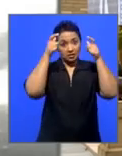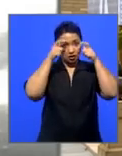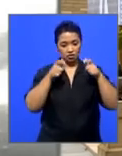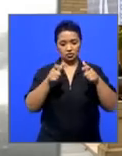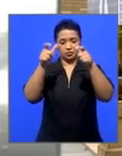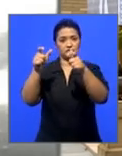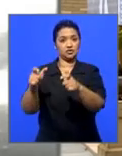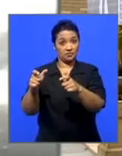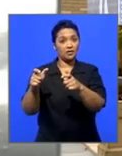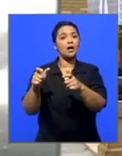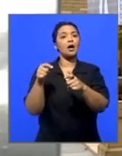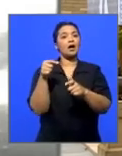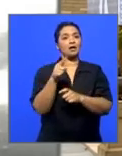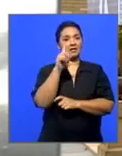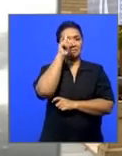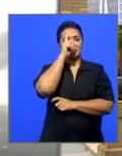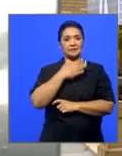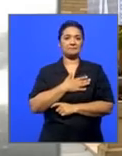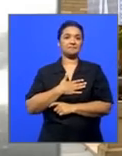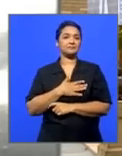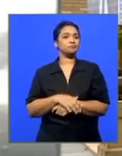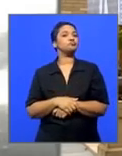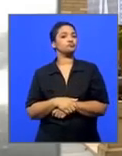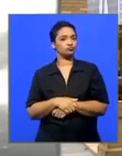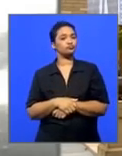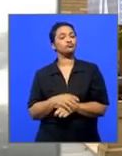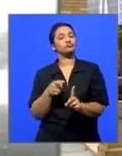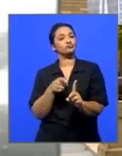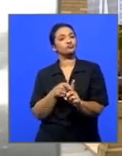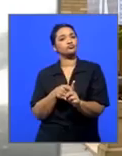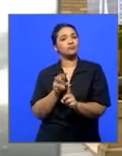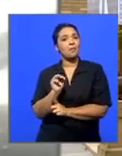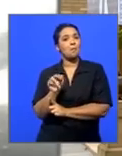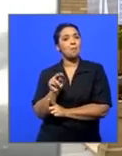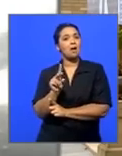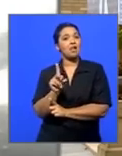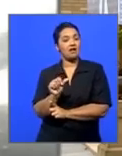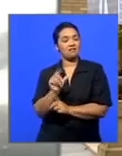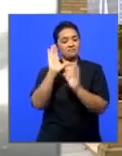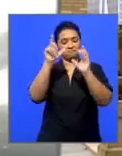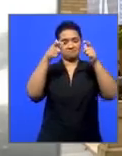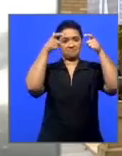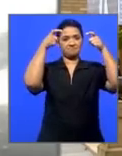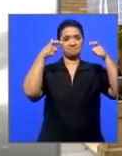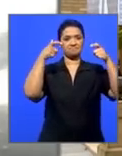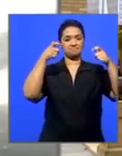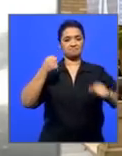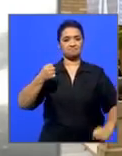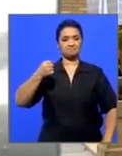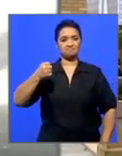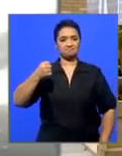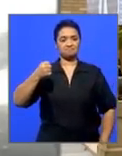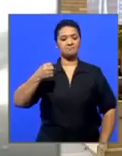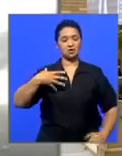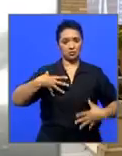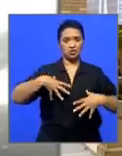chieftaincy, Madiba felt that Mandla is the one who should be who should take over